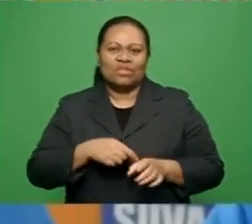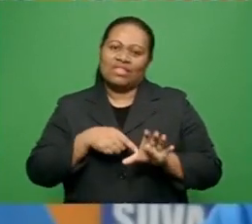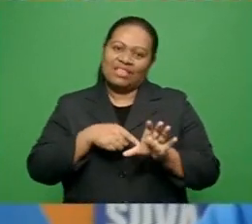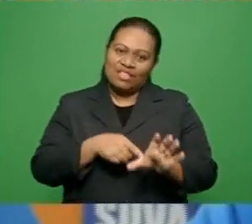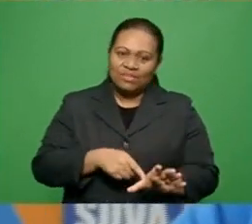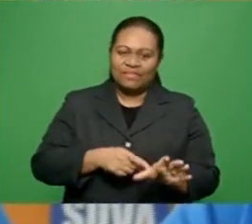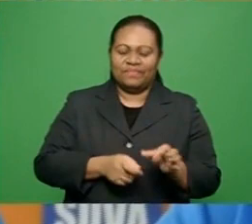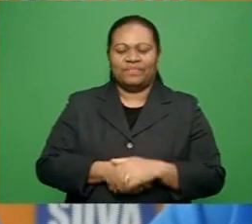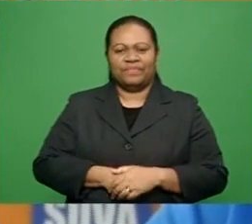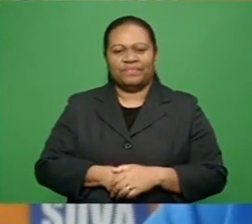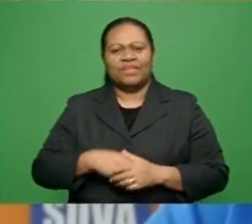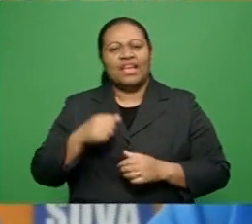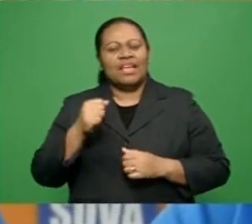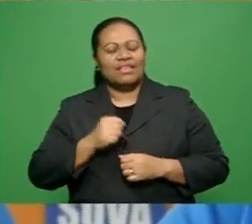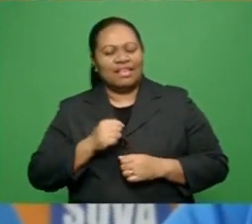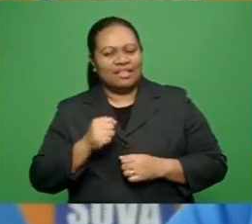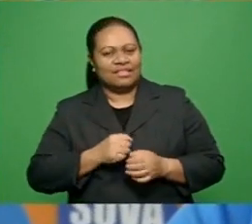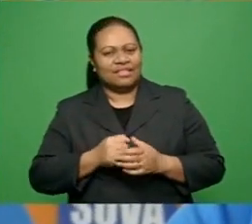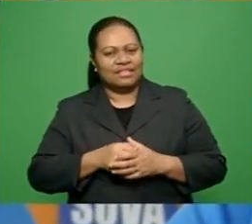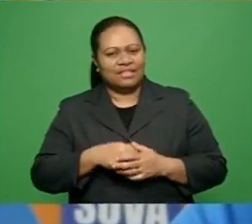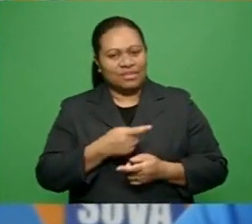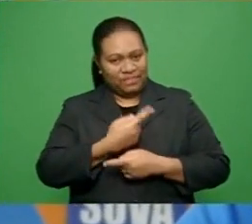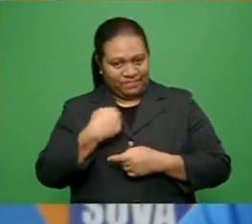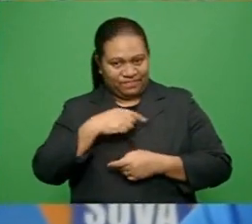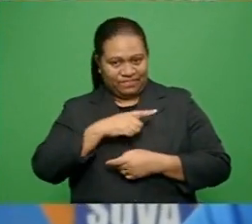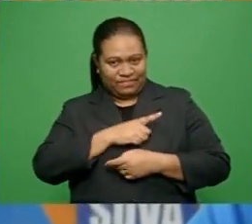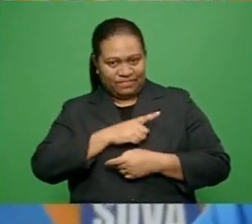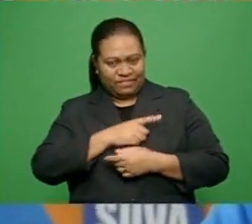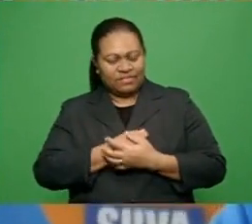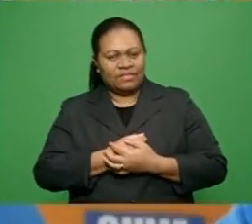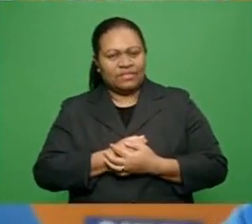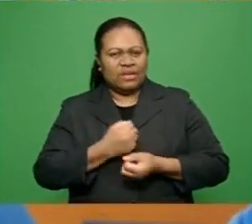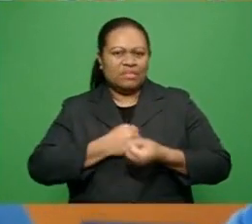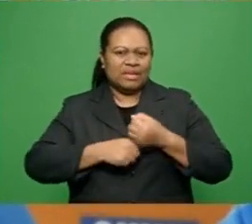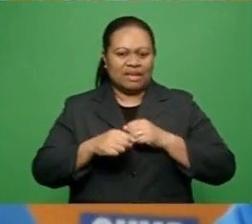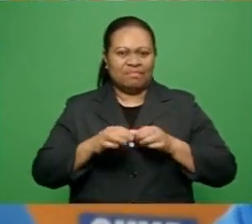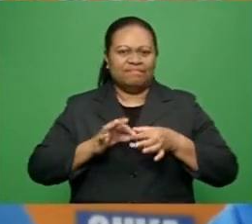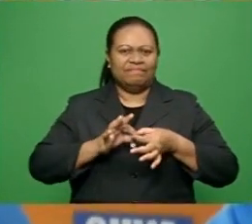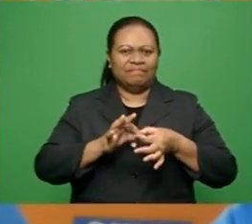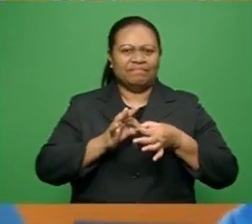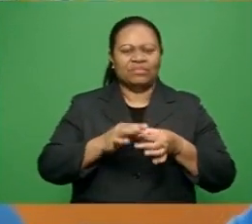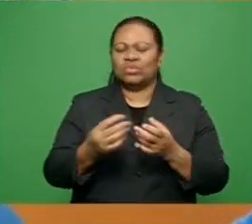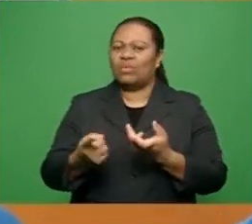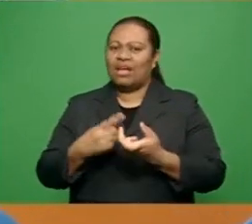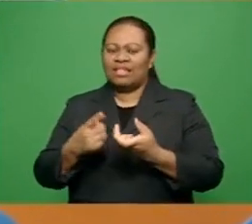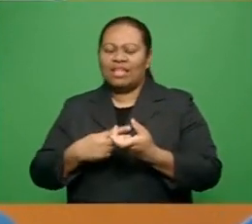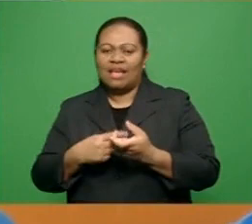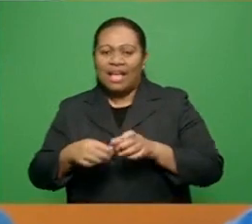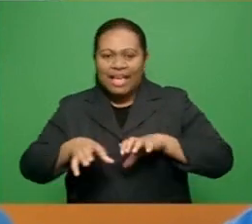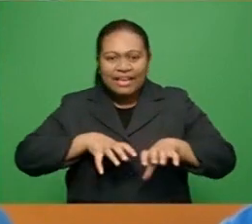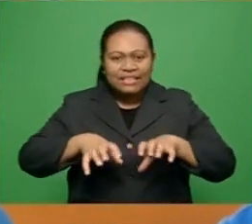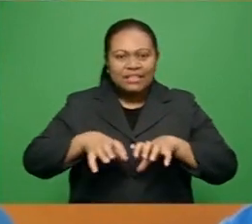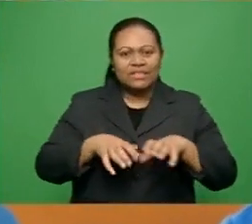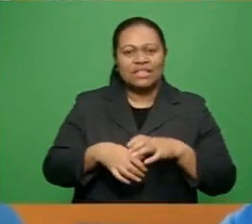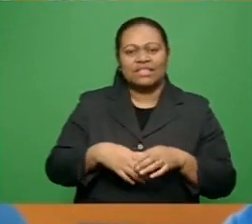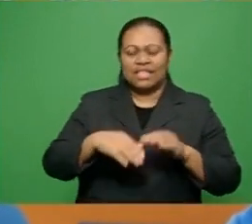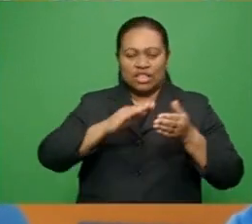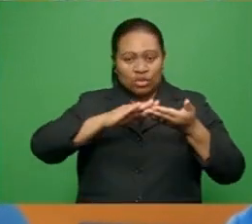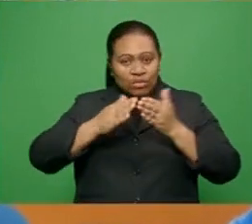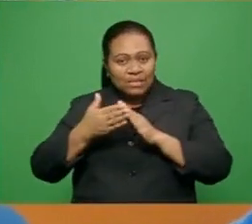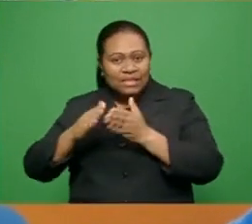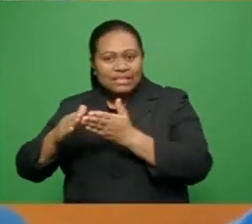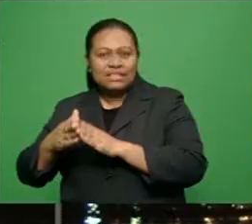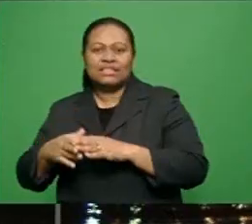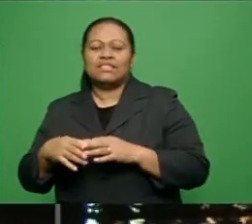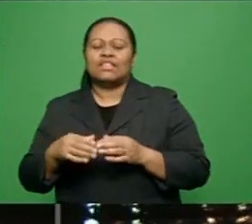Fiji. We will be becoming affiliated with other activities in the community through